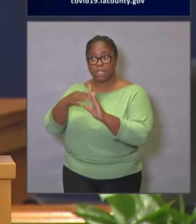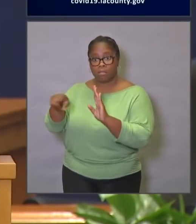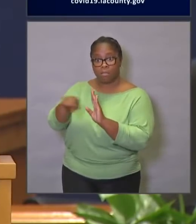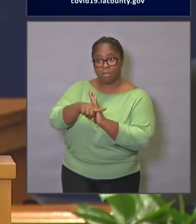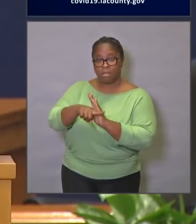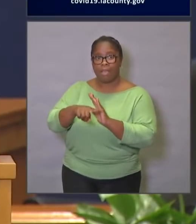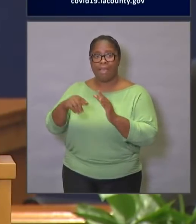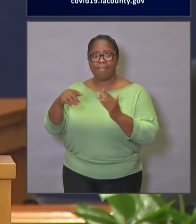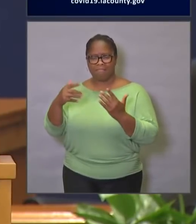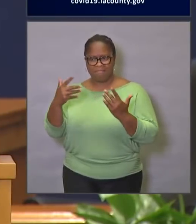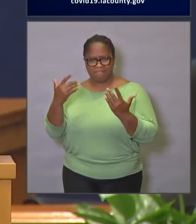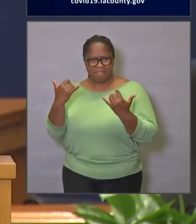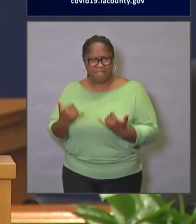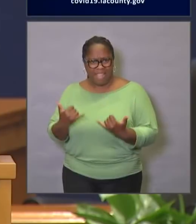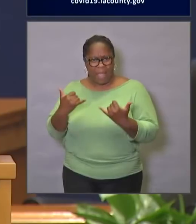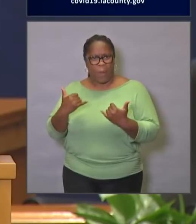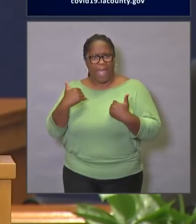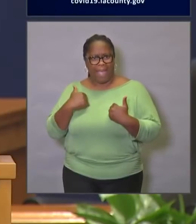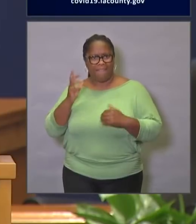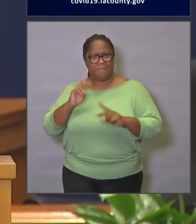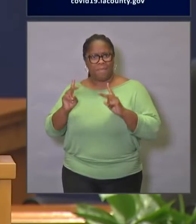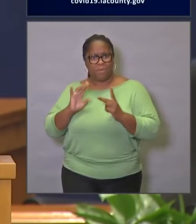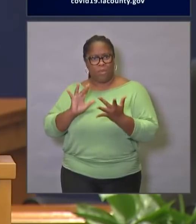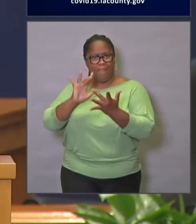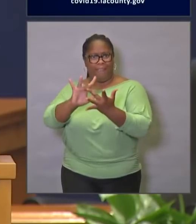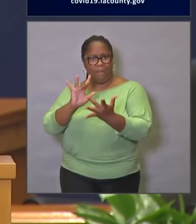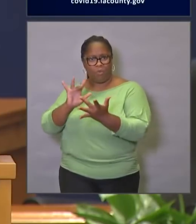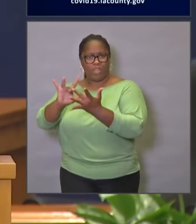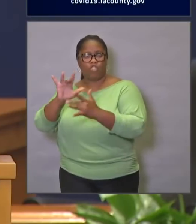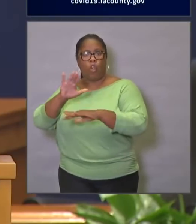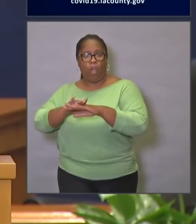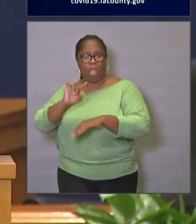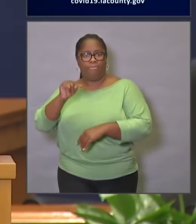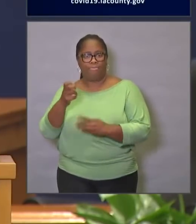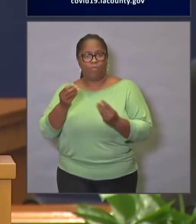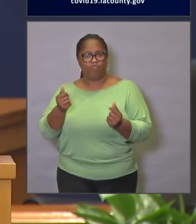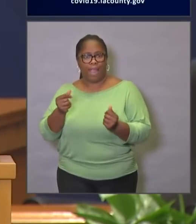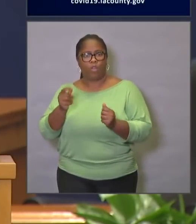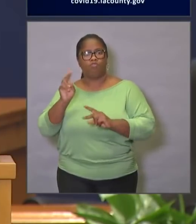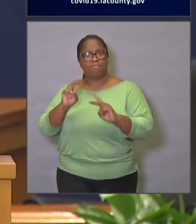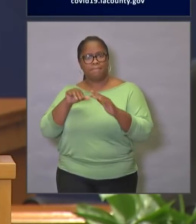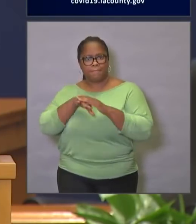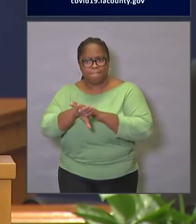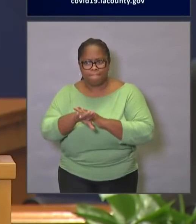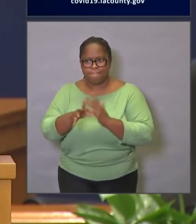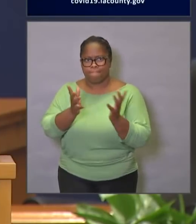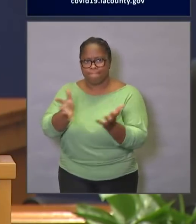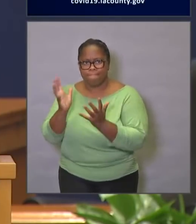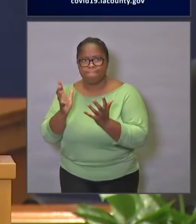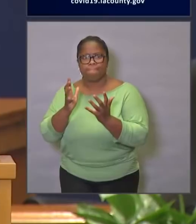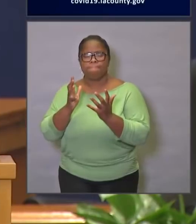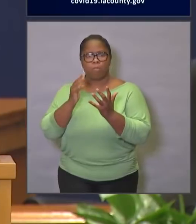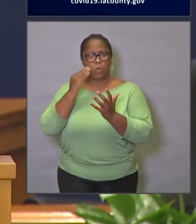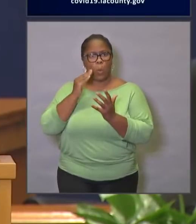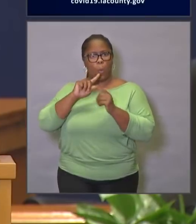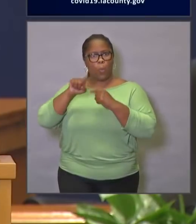have focused on-the-ground outreach efforts so that they know when and how to use this additional capacity that's been brought online.